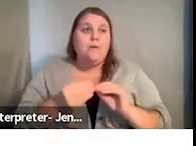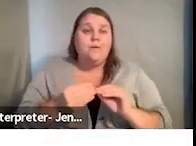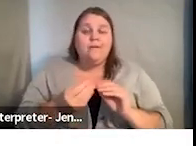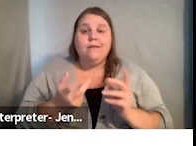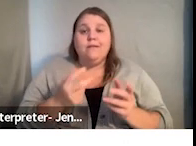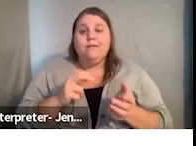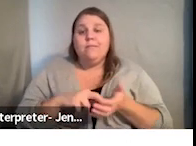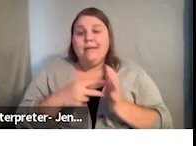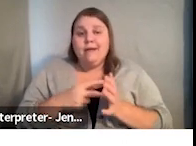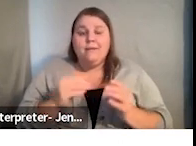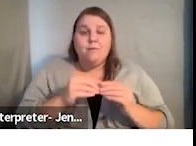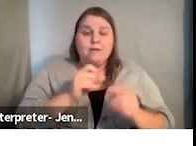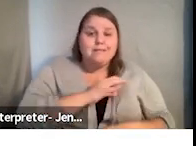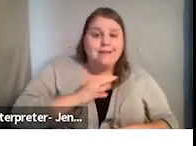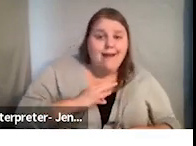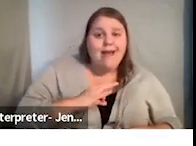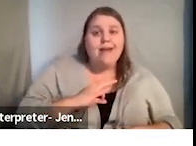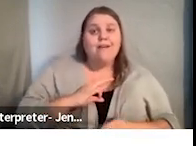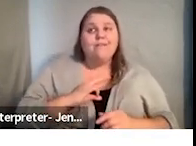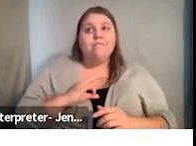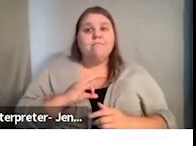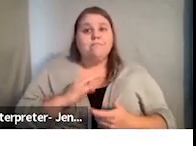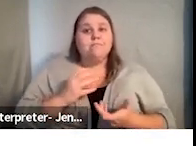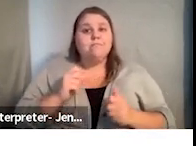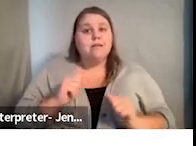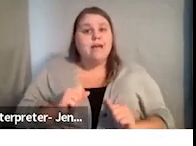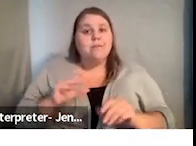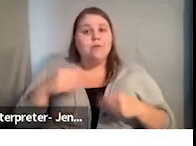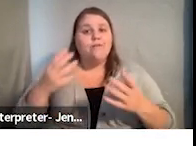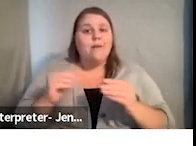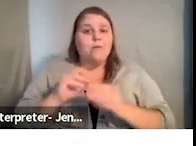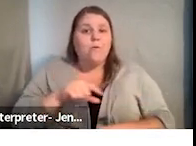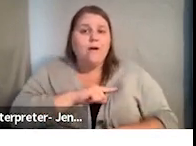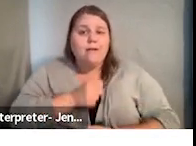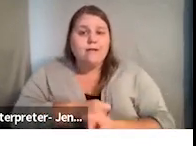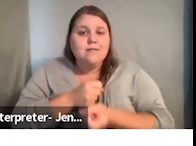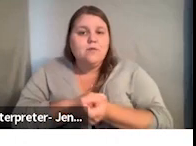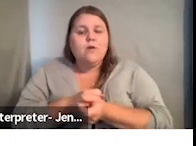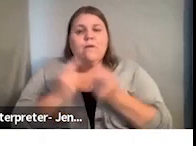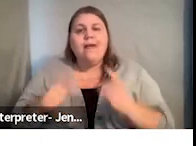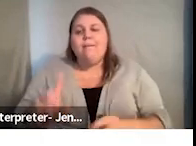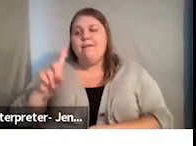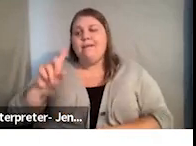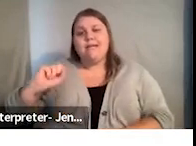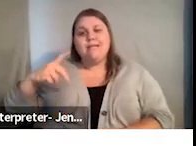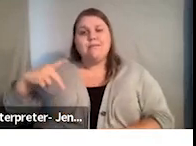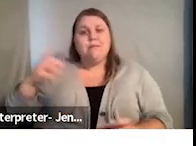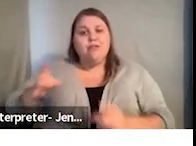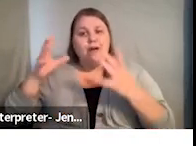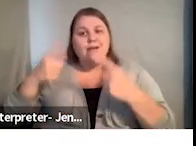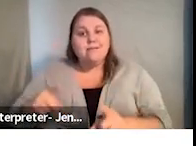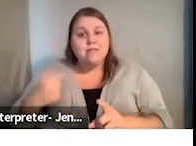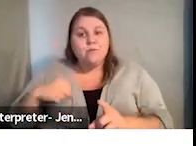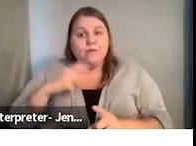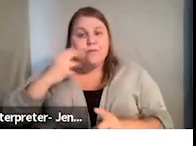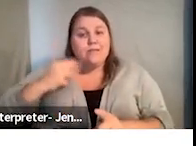is possible to provide more quality supports. And with the DSP crisis going on, I was just curious if what was being